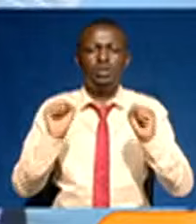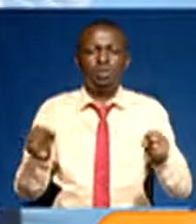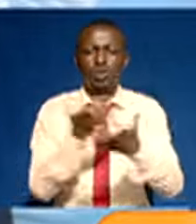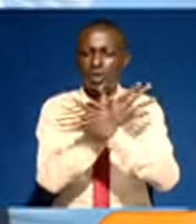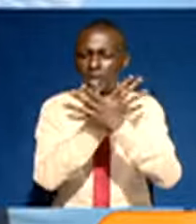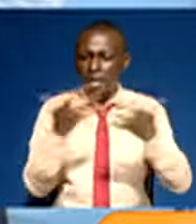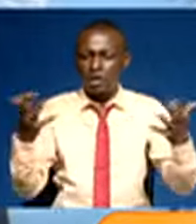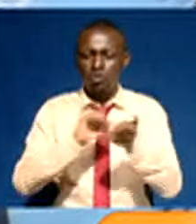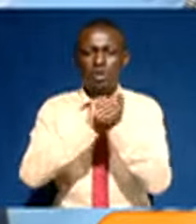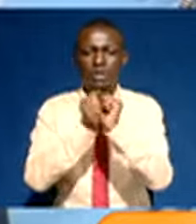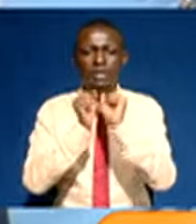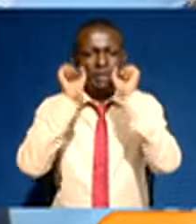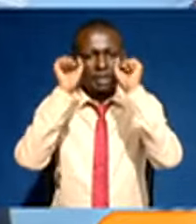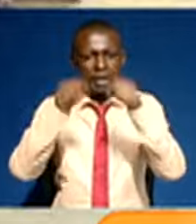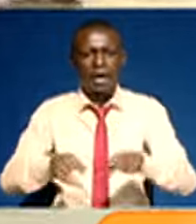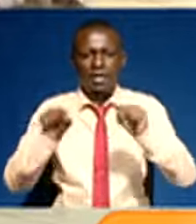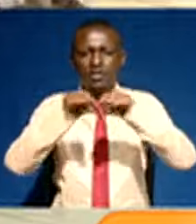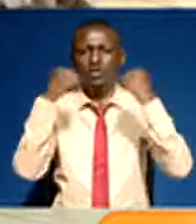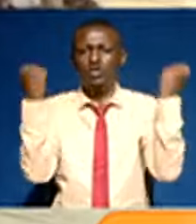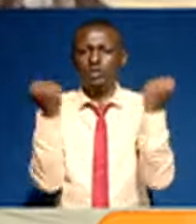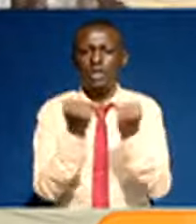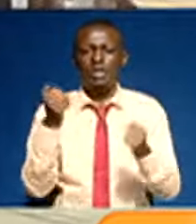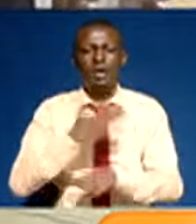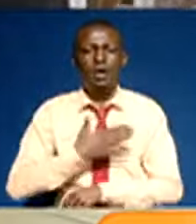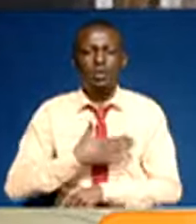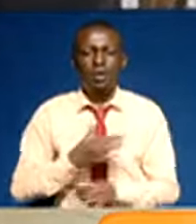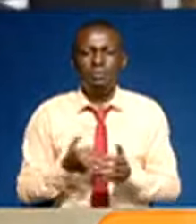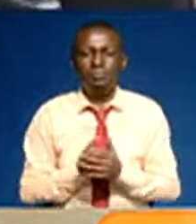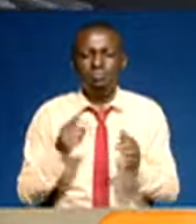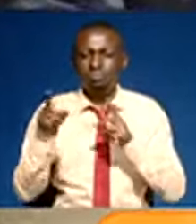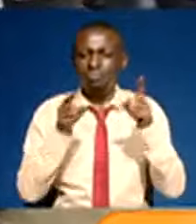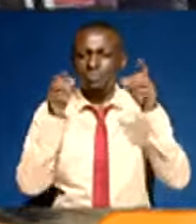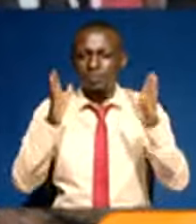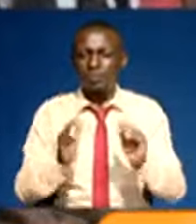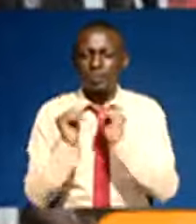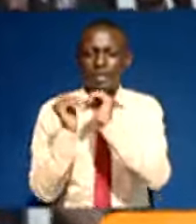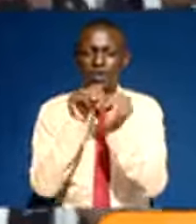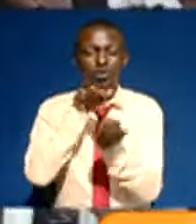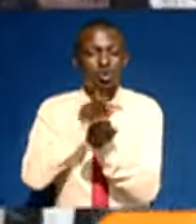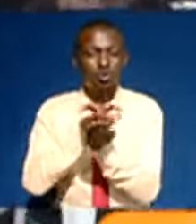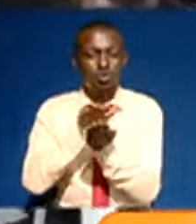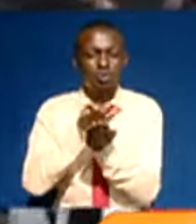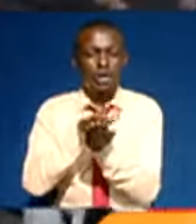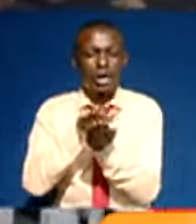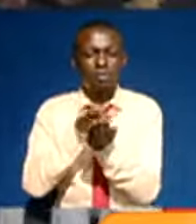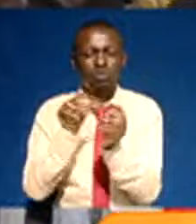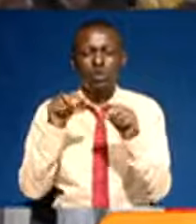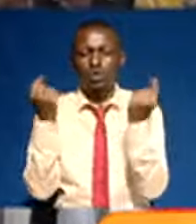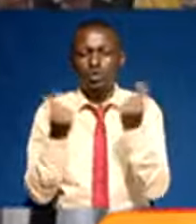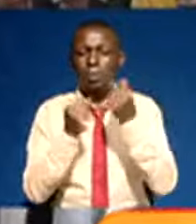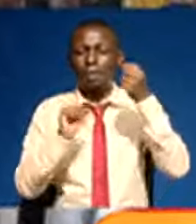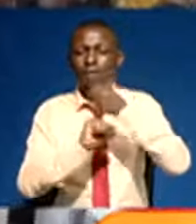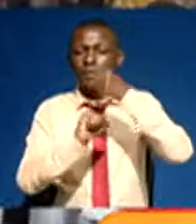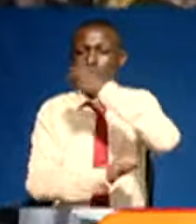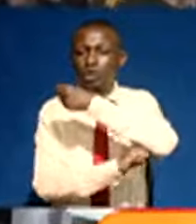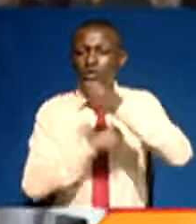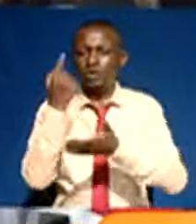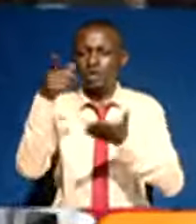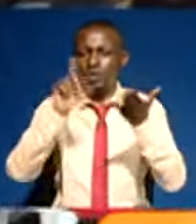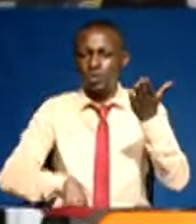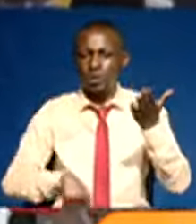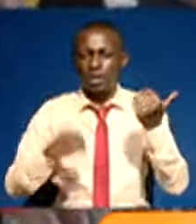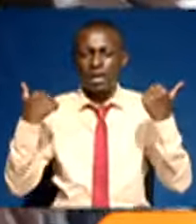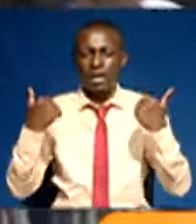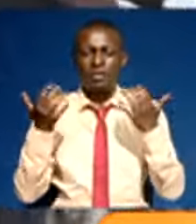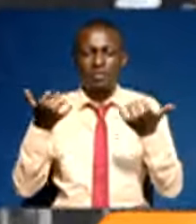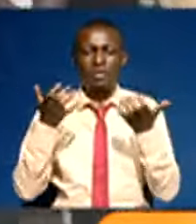I can make a change in our society. Associate Director of the Equity Group Foundation, Eric Naivasha, said there is need to empower the